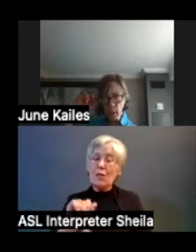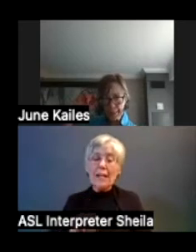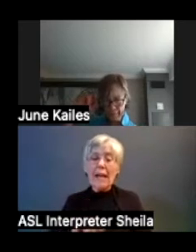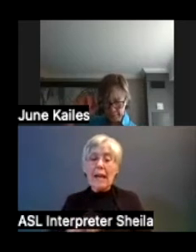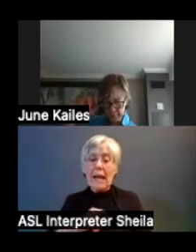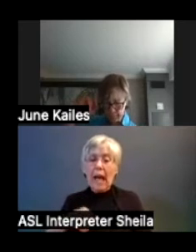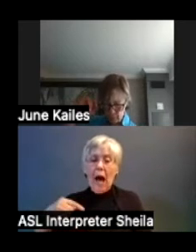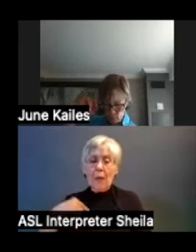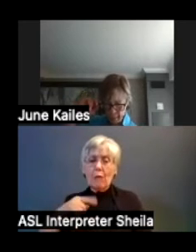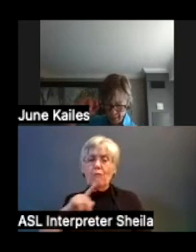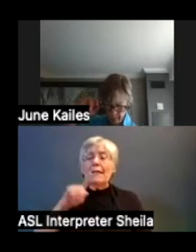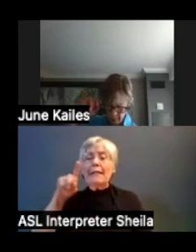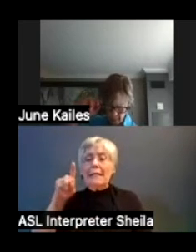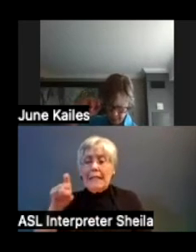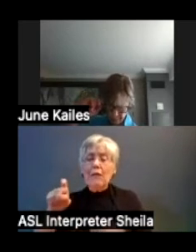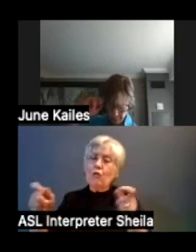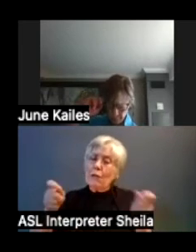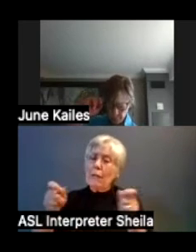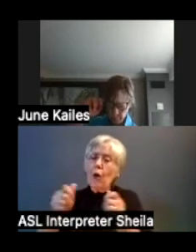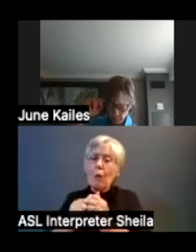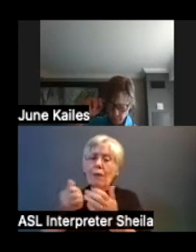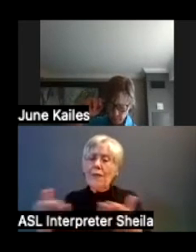with what gets in the way